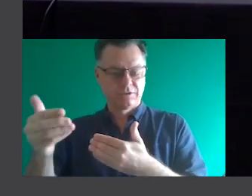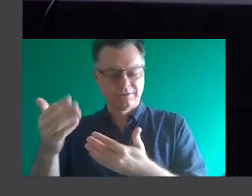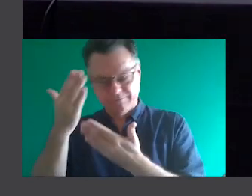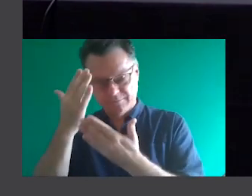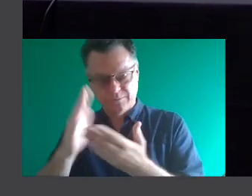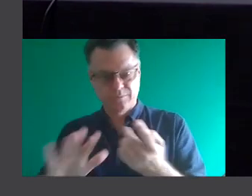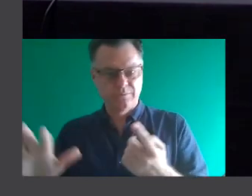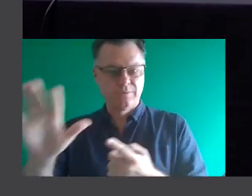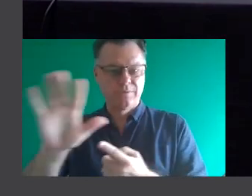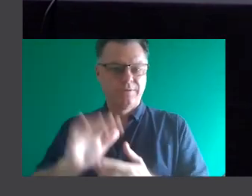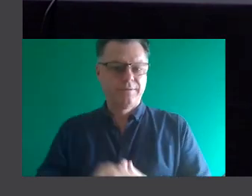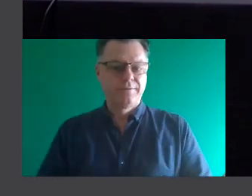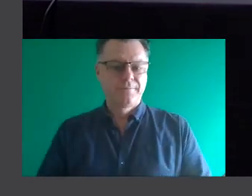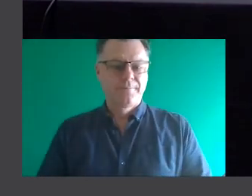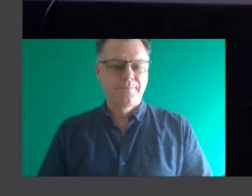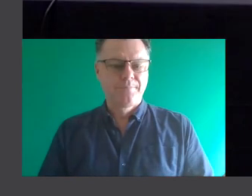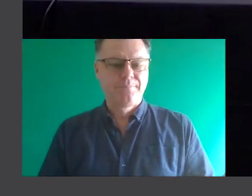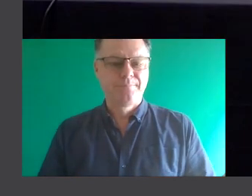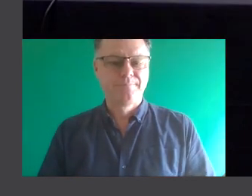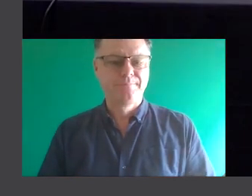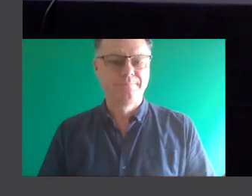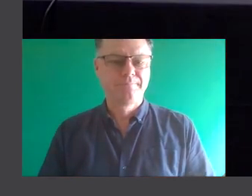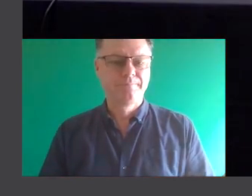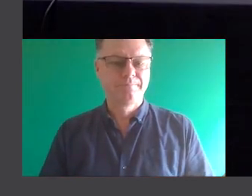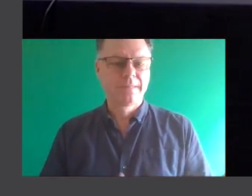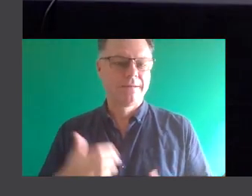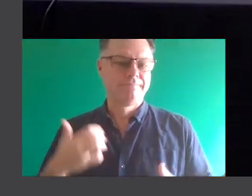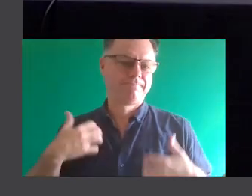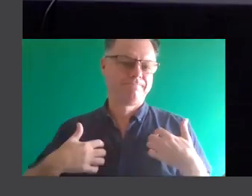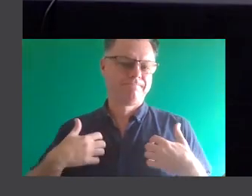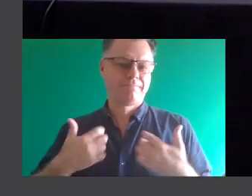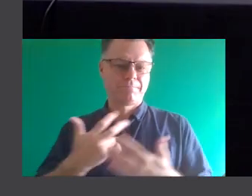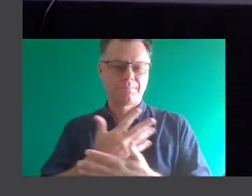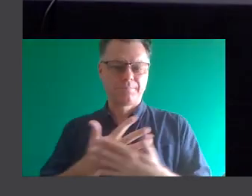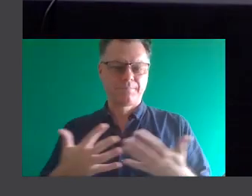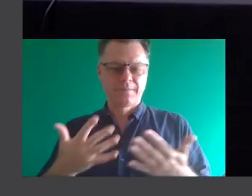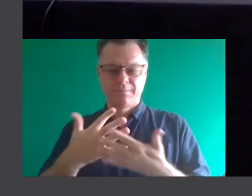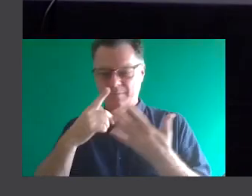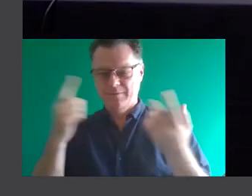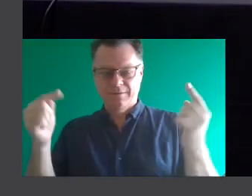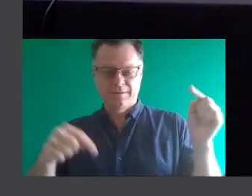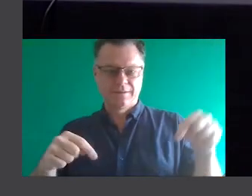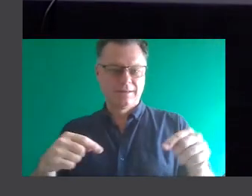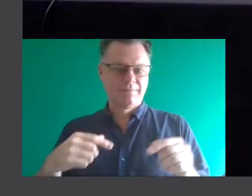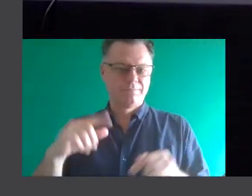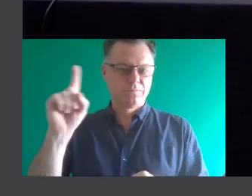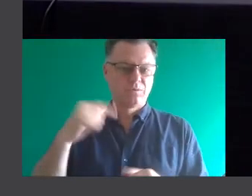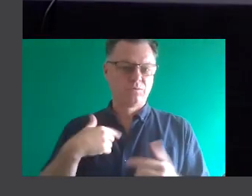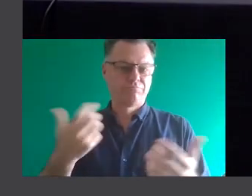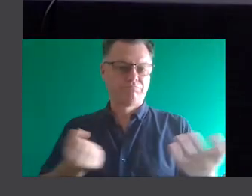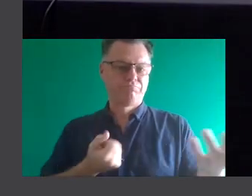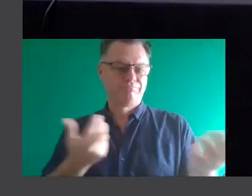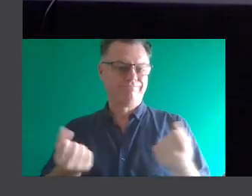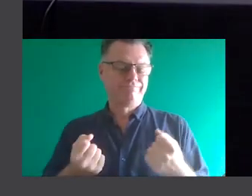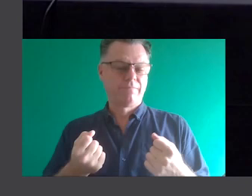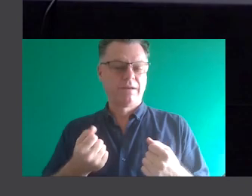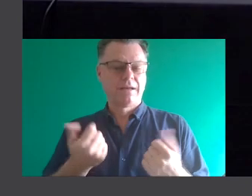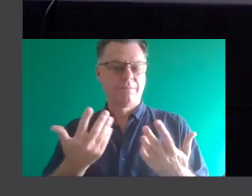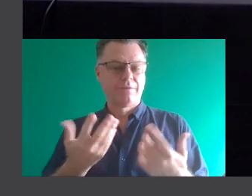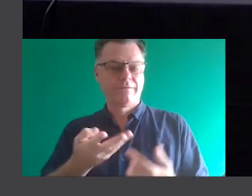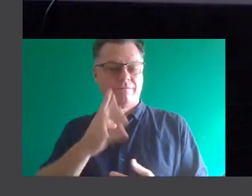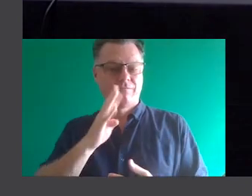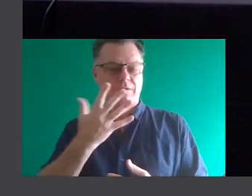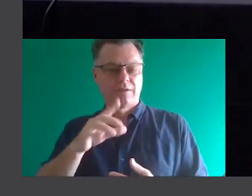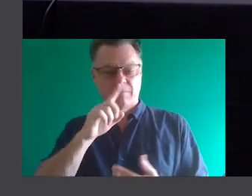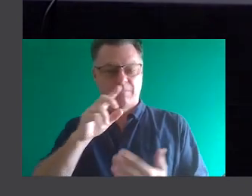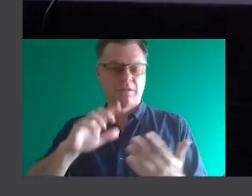to elders past, present, and emerging. I'm delighted that so many of you could join us today.